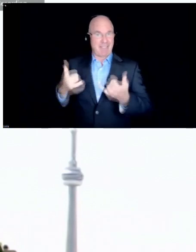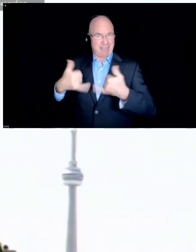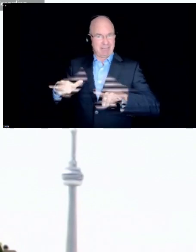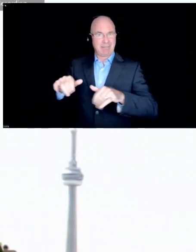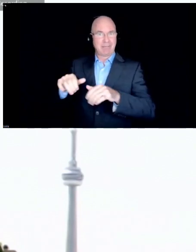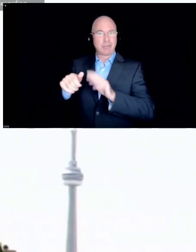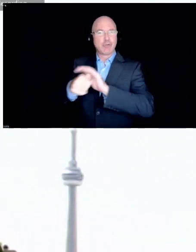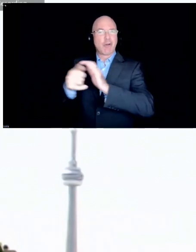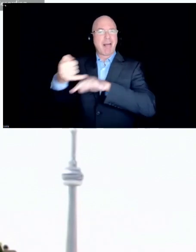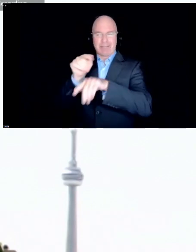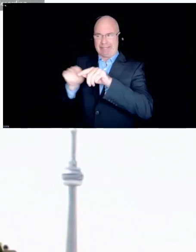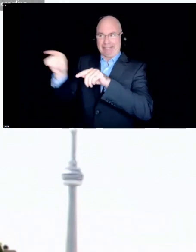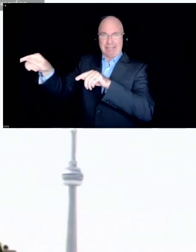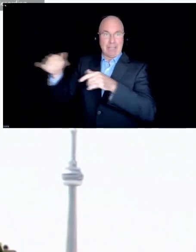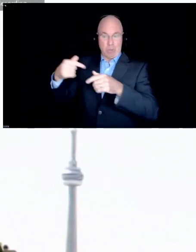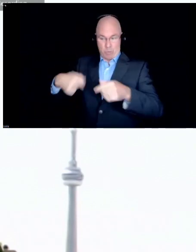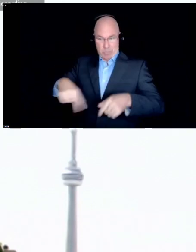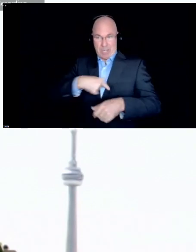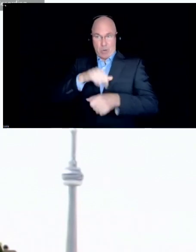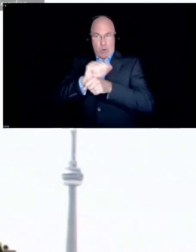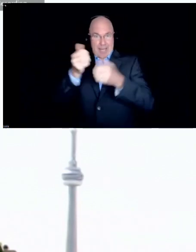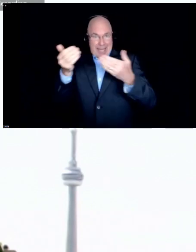to have the opportunity to work on this land.